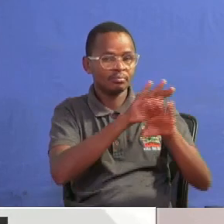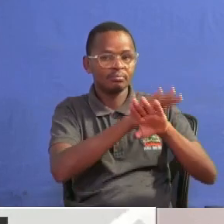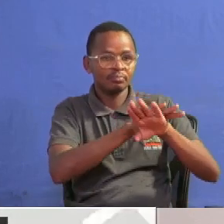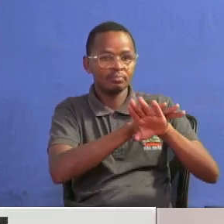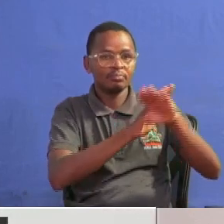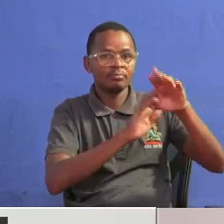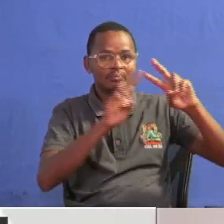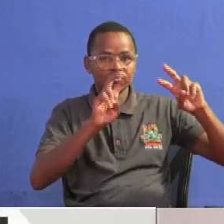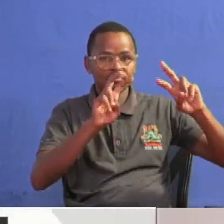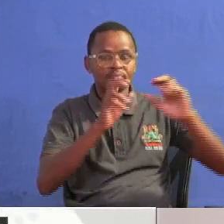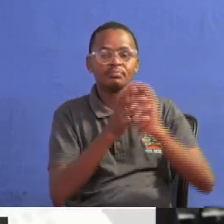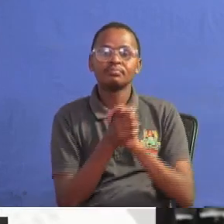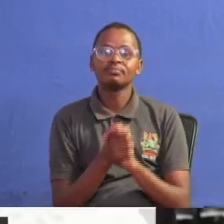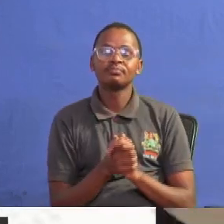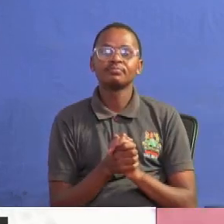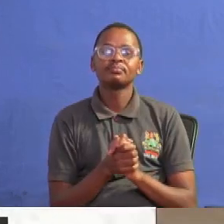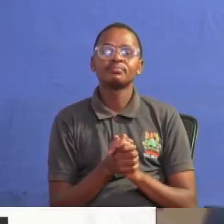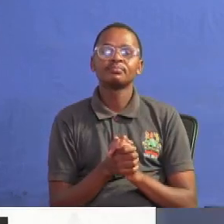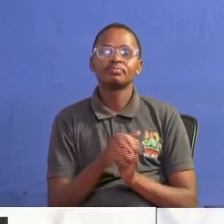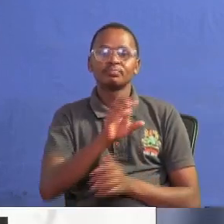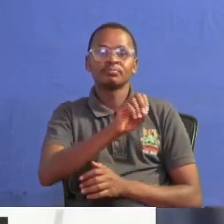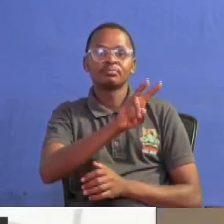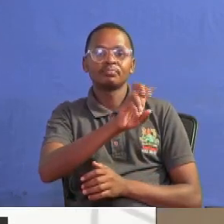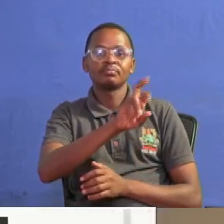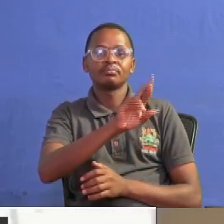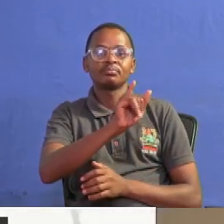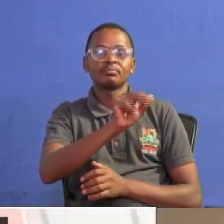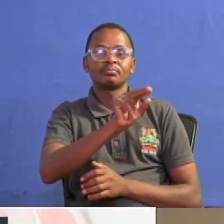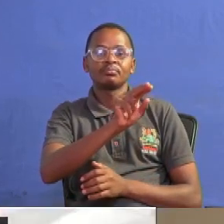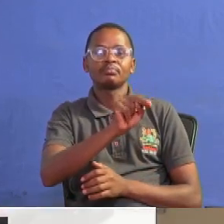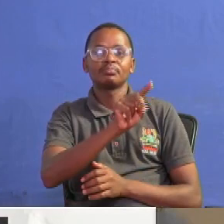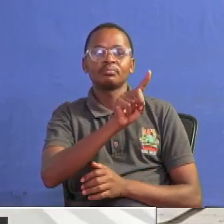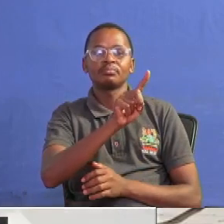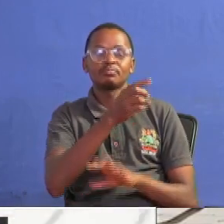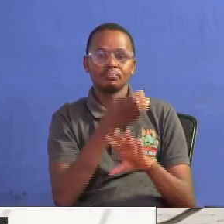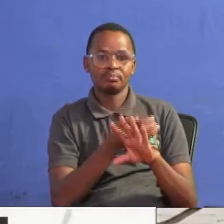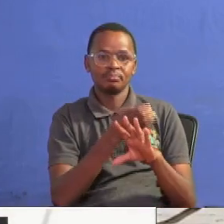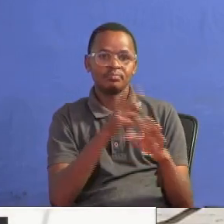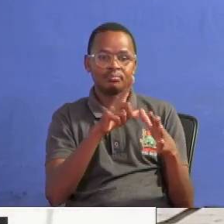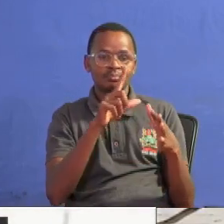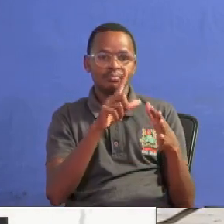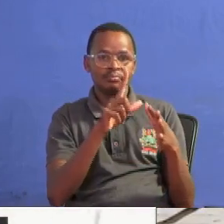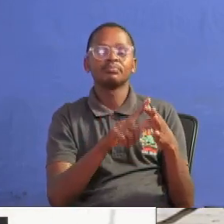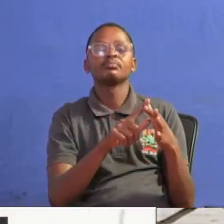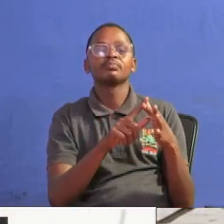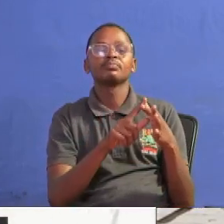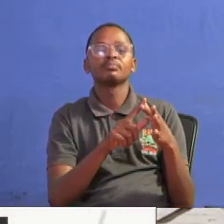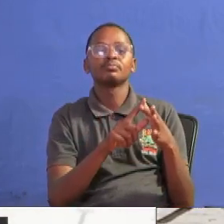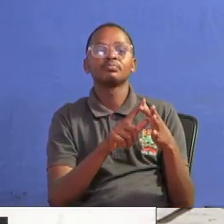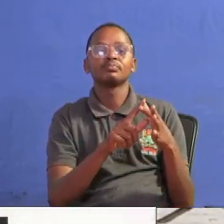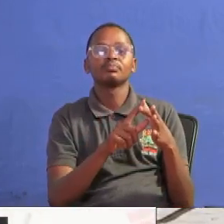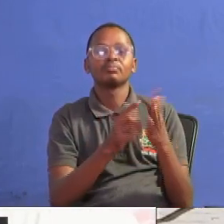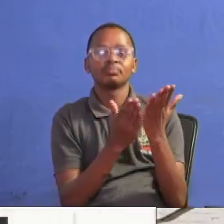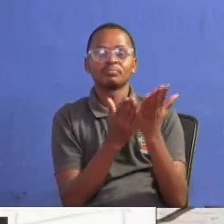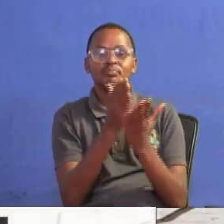the topic. Ovarian cyst medical condition is when solid or rather fluid-filled sacs form on the surface